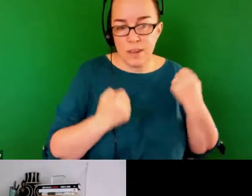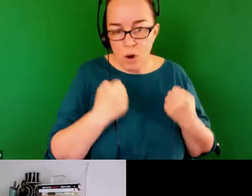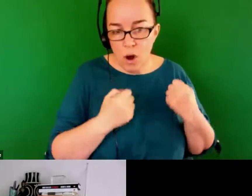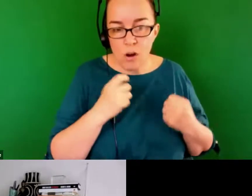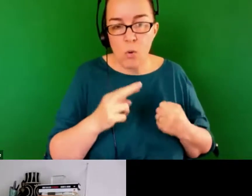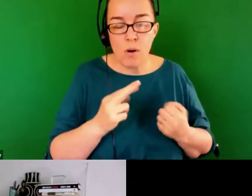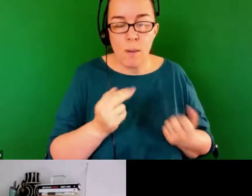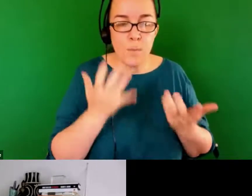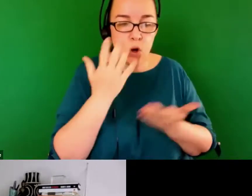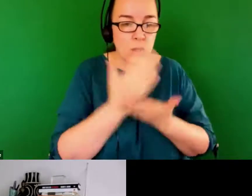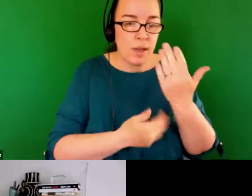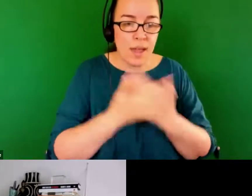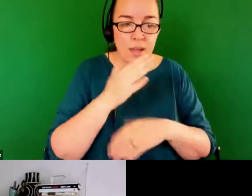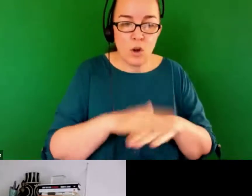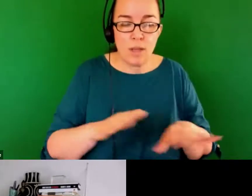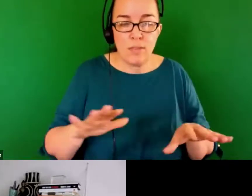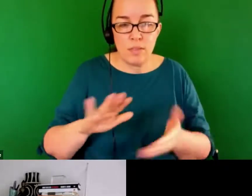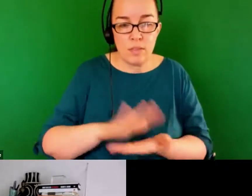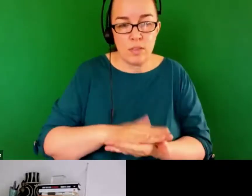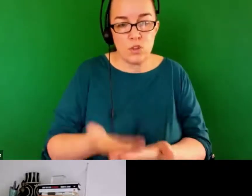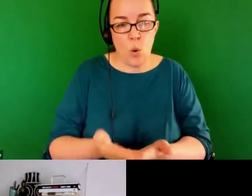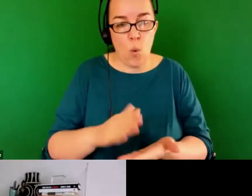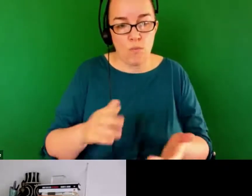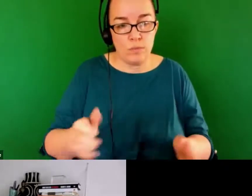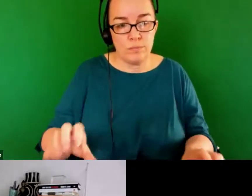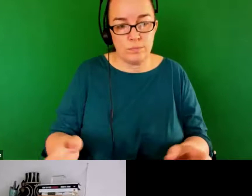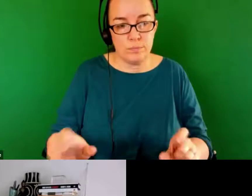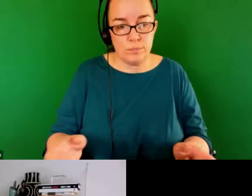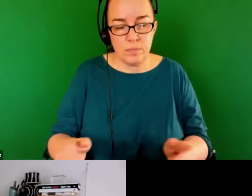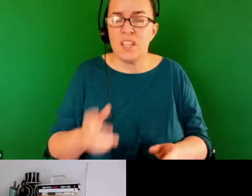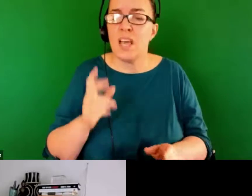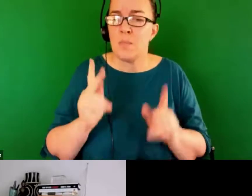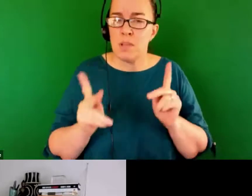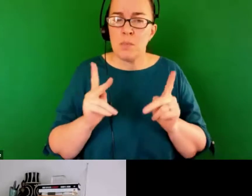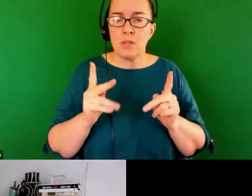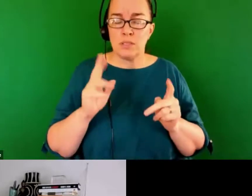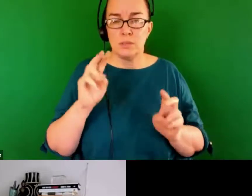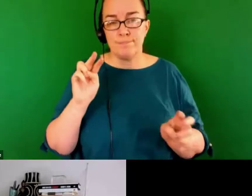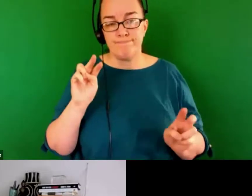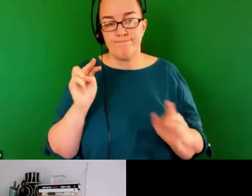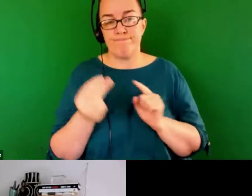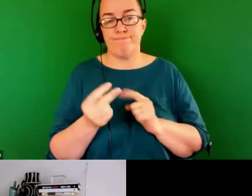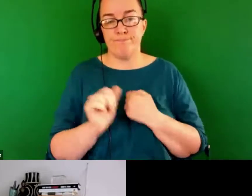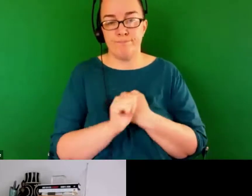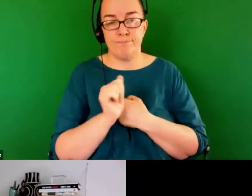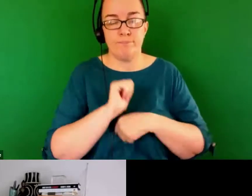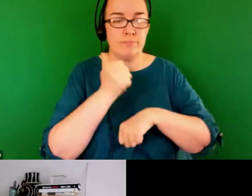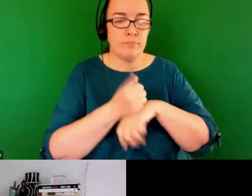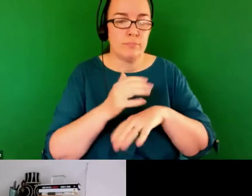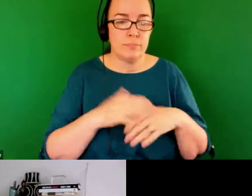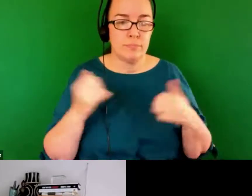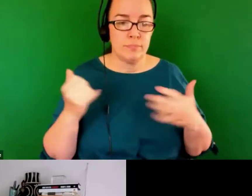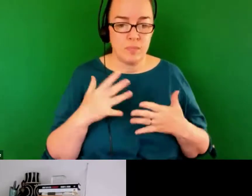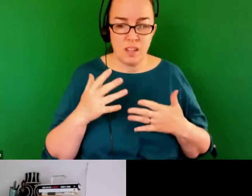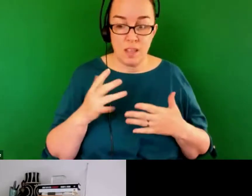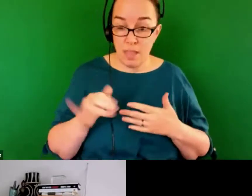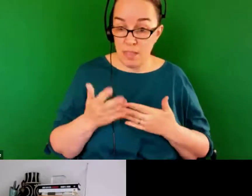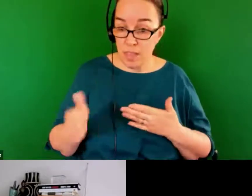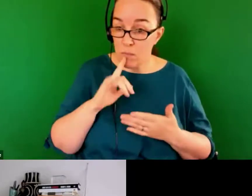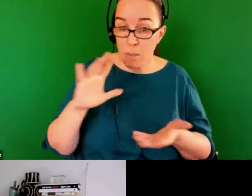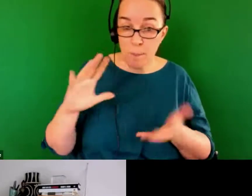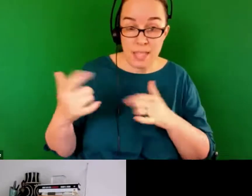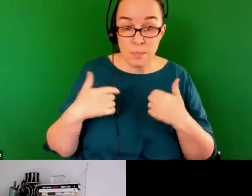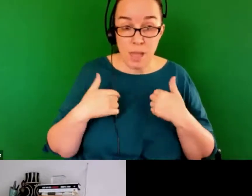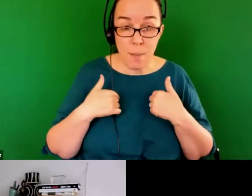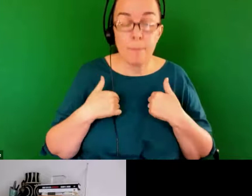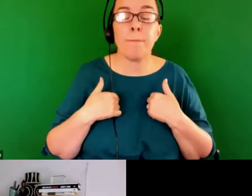really exists? And understand that a lot of people's perception of risk is based out of fear. And I get that. You want to know, is this thing really going to mess with me? And